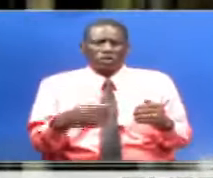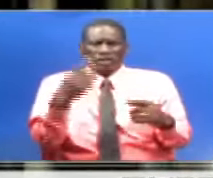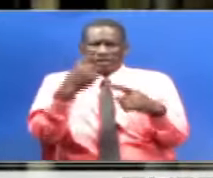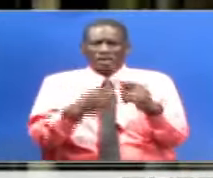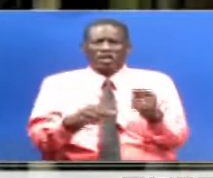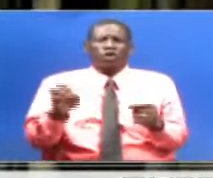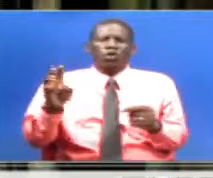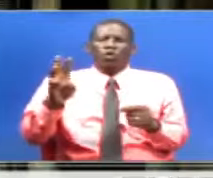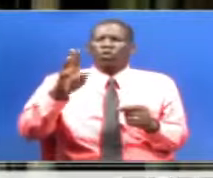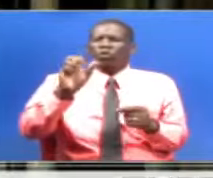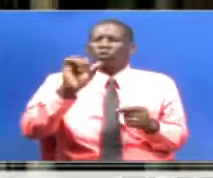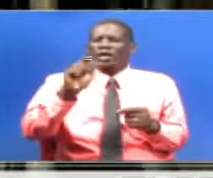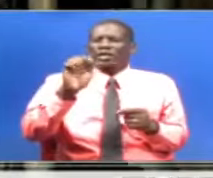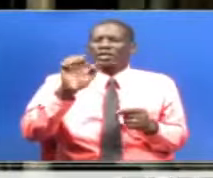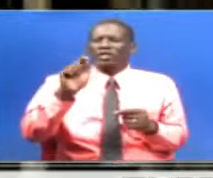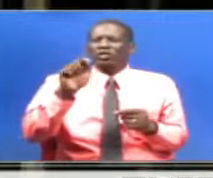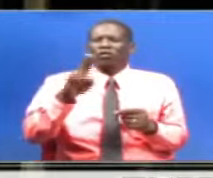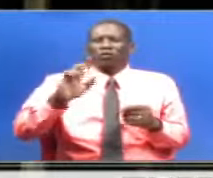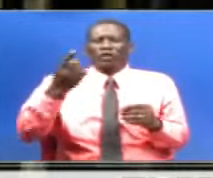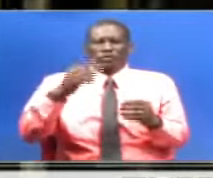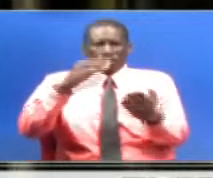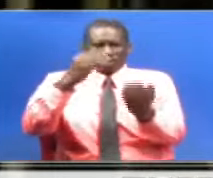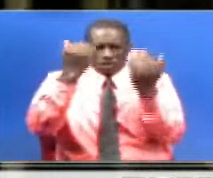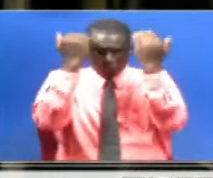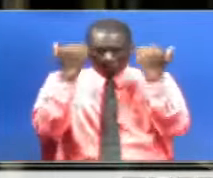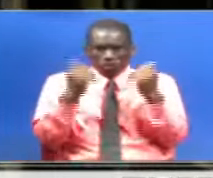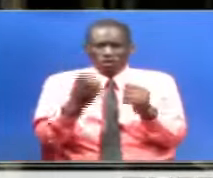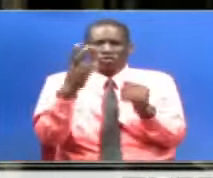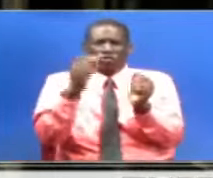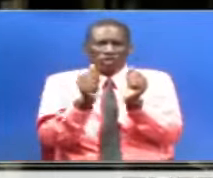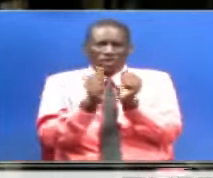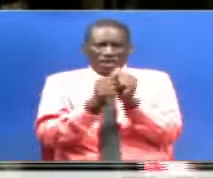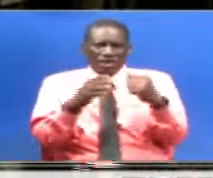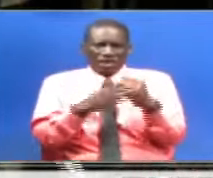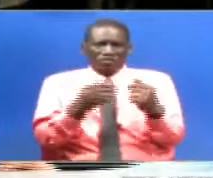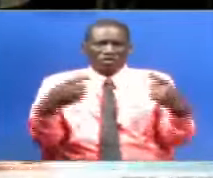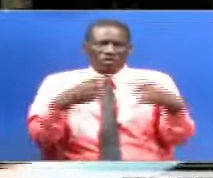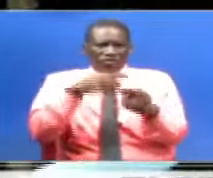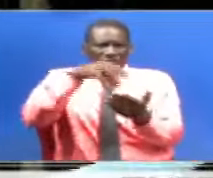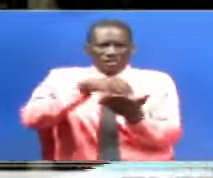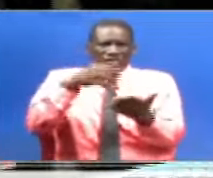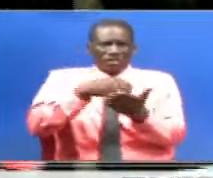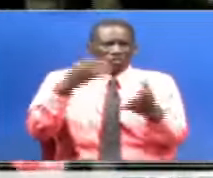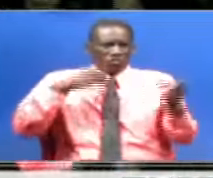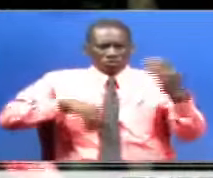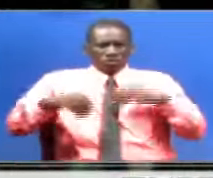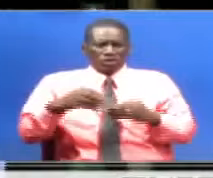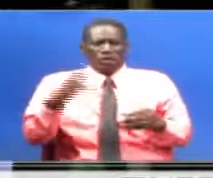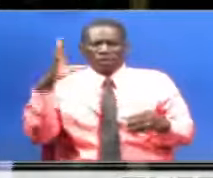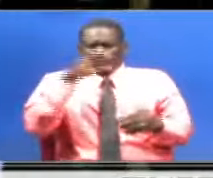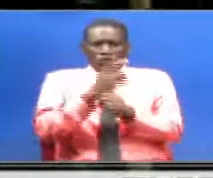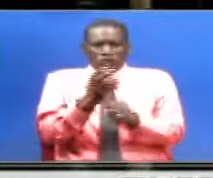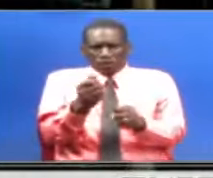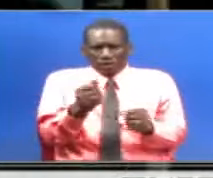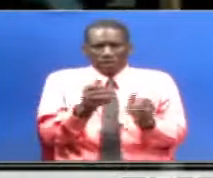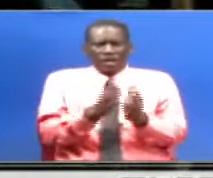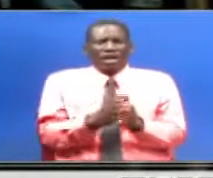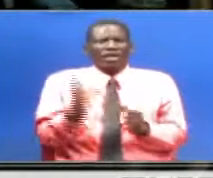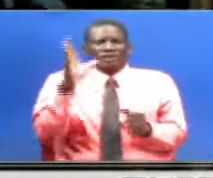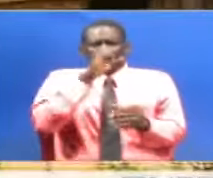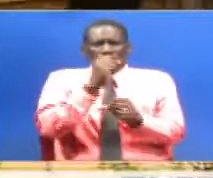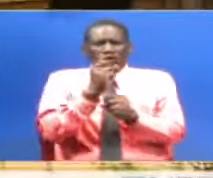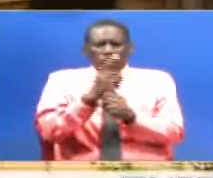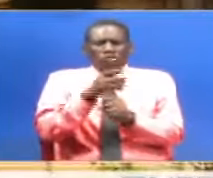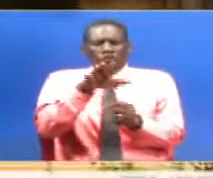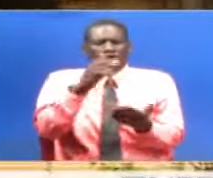first arraigned in 2019, facing several charges, including fraud, money laundering, and abuse of